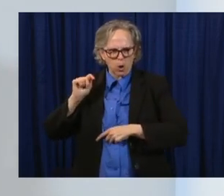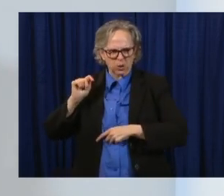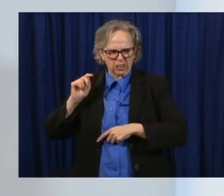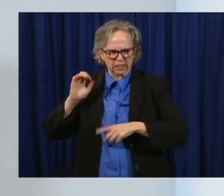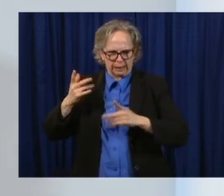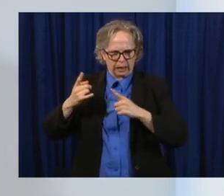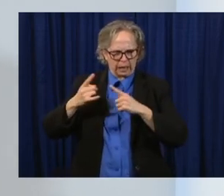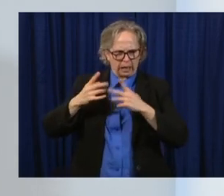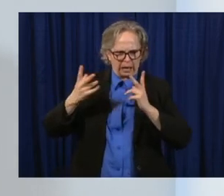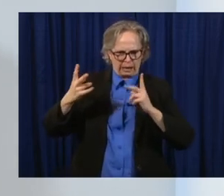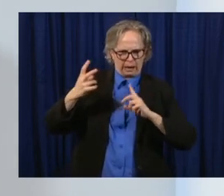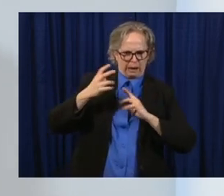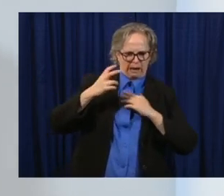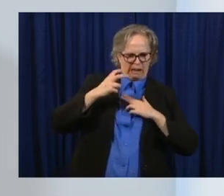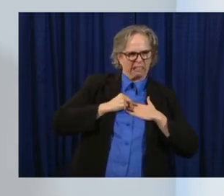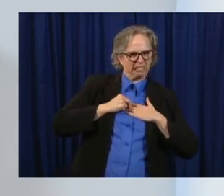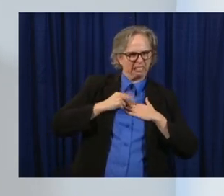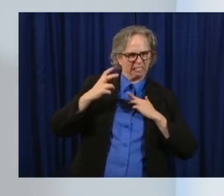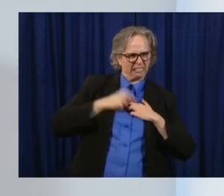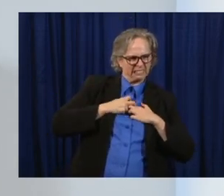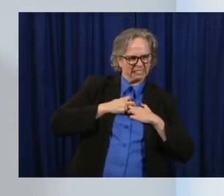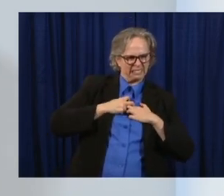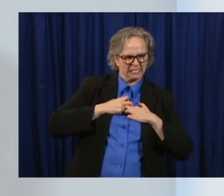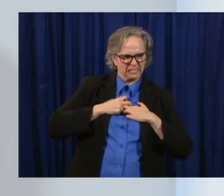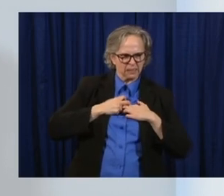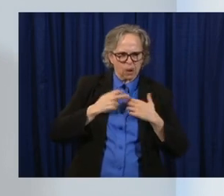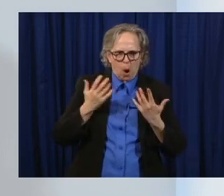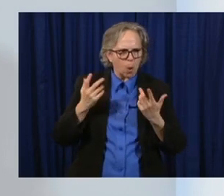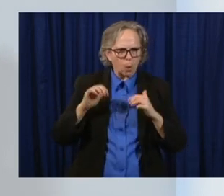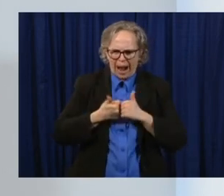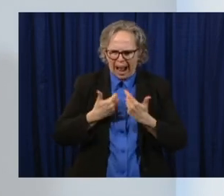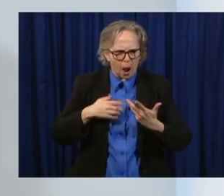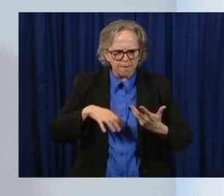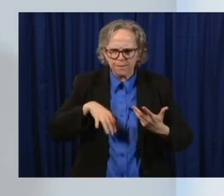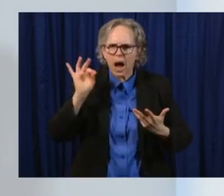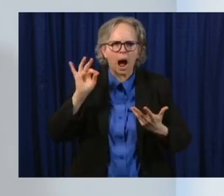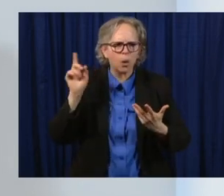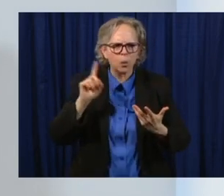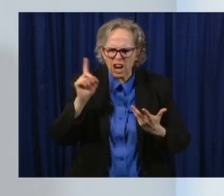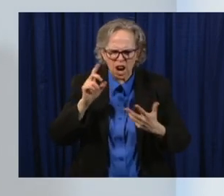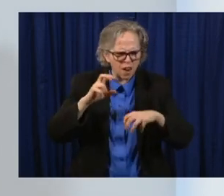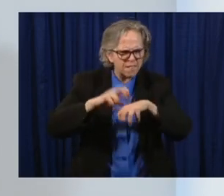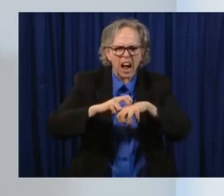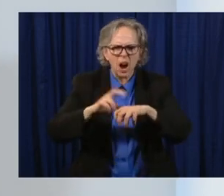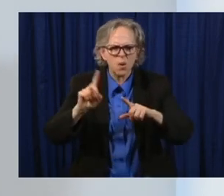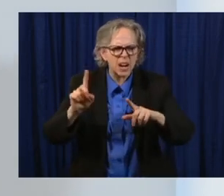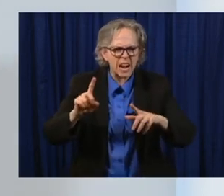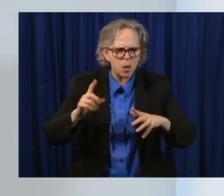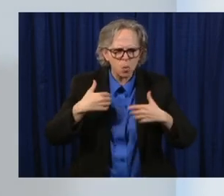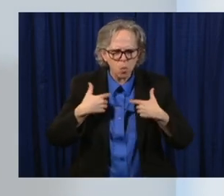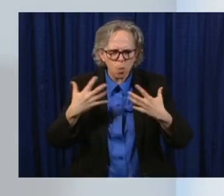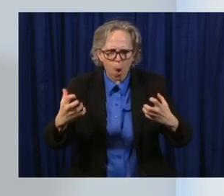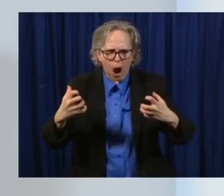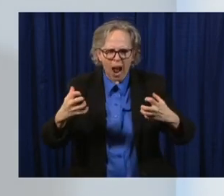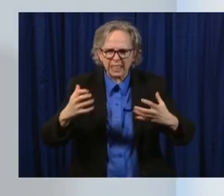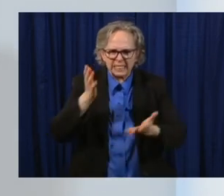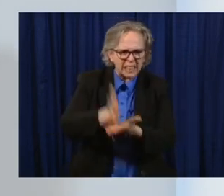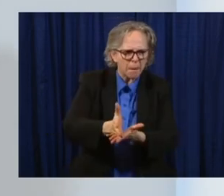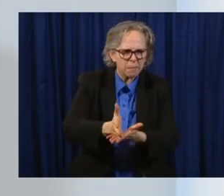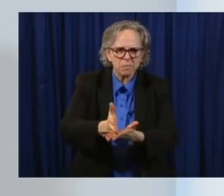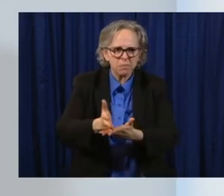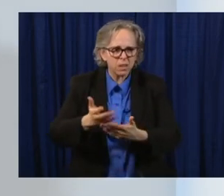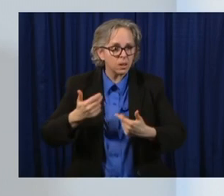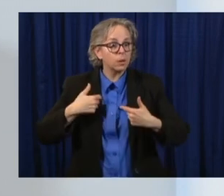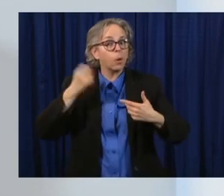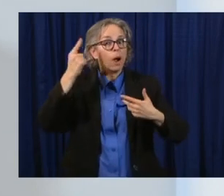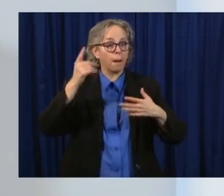voluntary, but it's the only way. If we want to stop coronavirus, we gotta be a team in this effort, and we need your